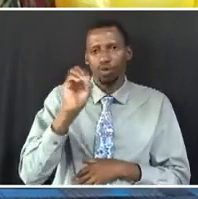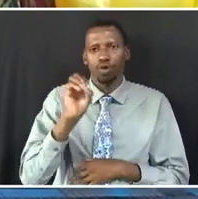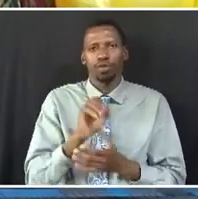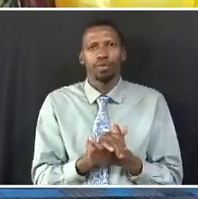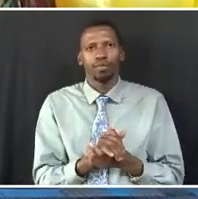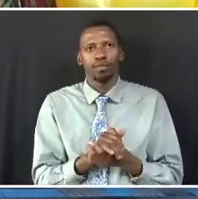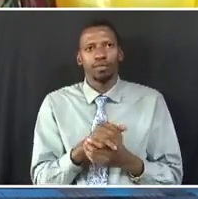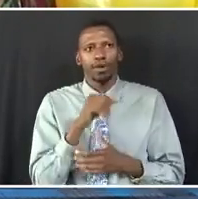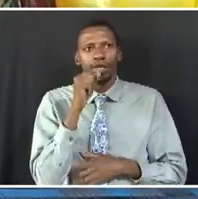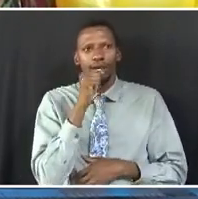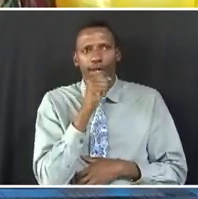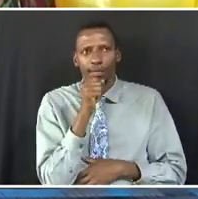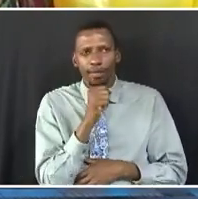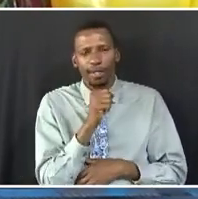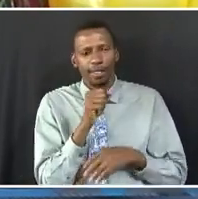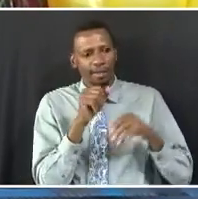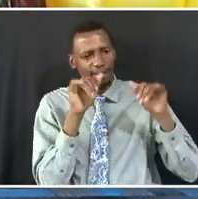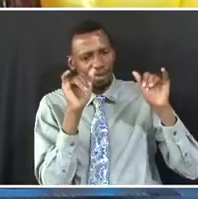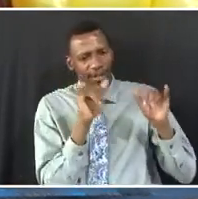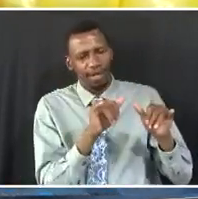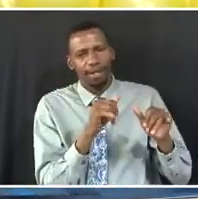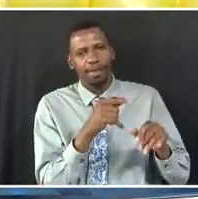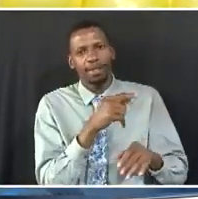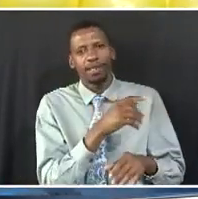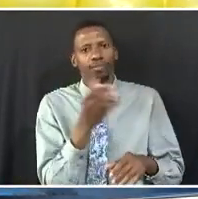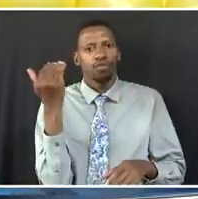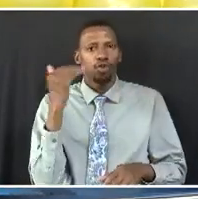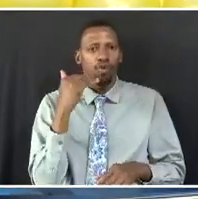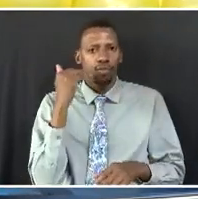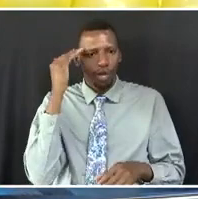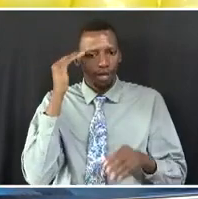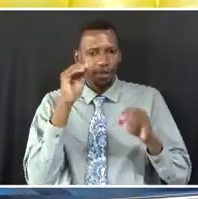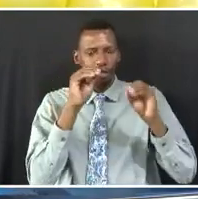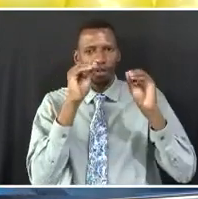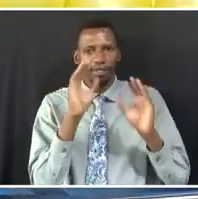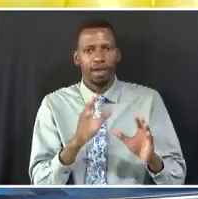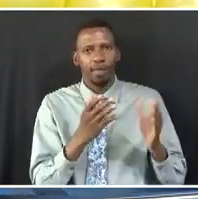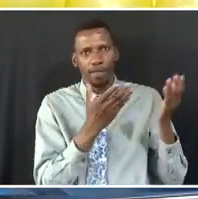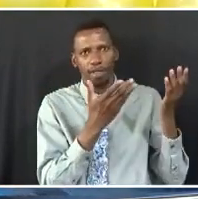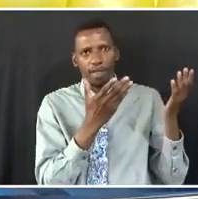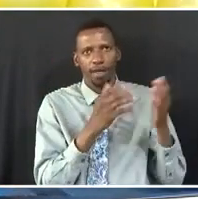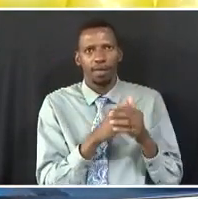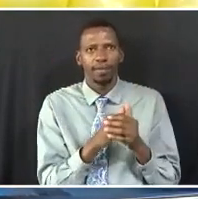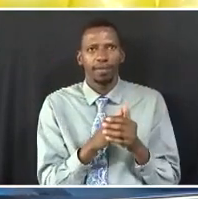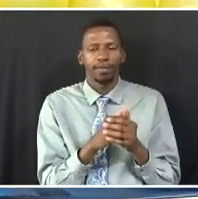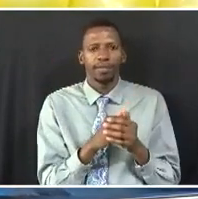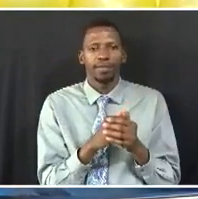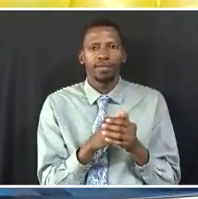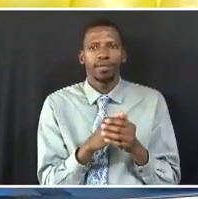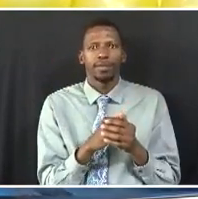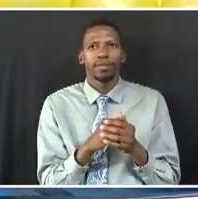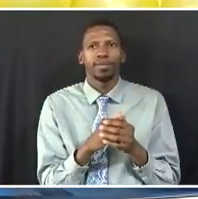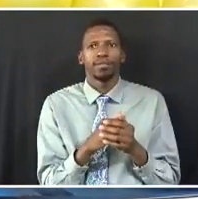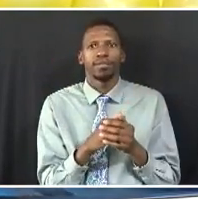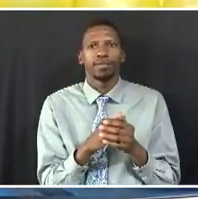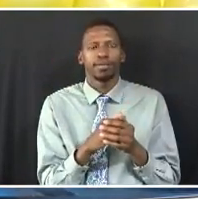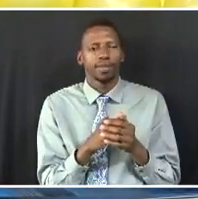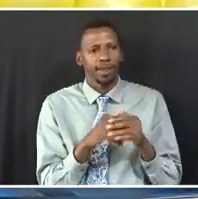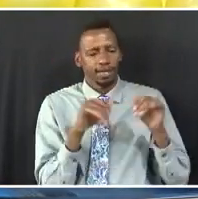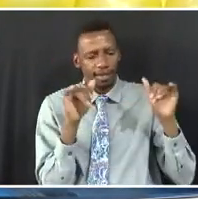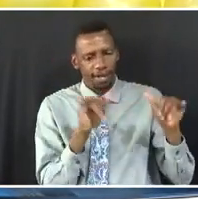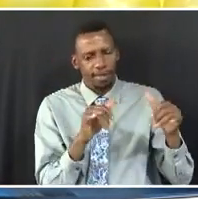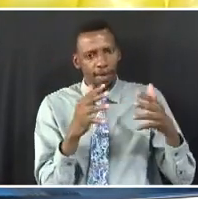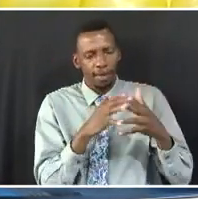stayed there. And after some, he used to be a headmaster. He was a head teacher somewhere in a certain county that I'll not say. And he stayed